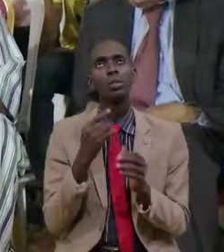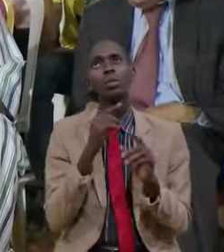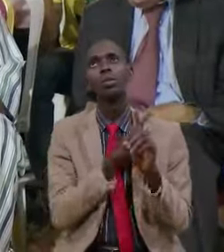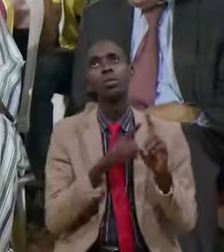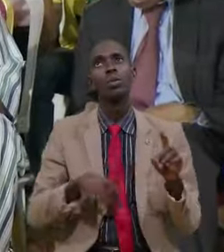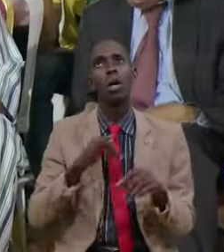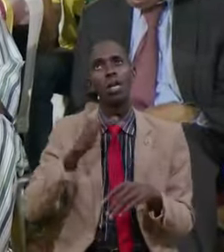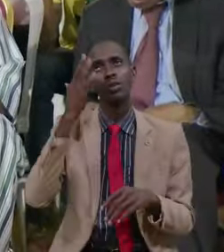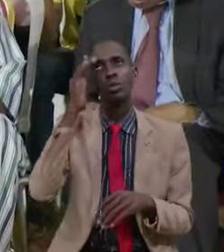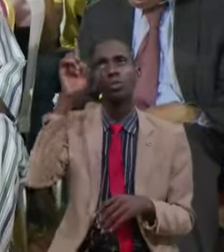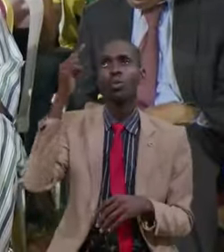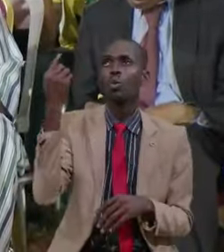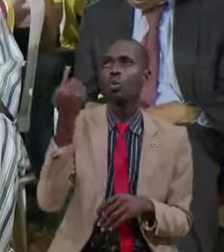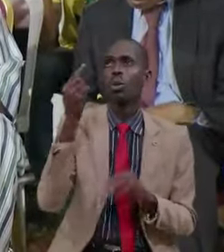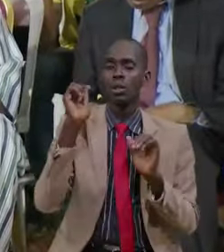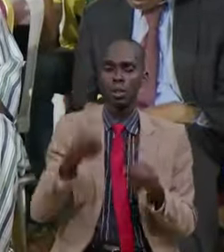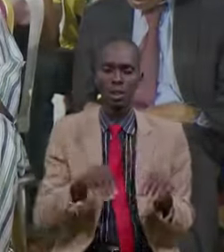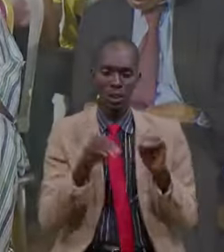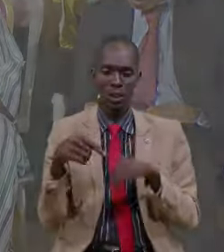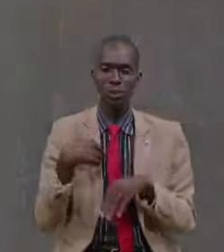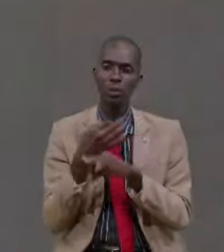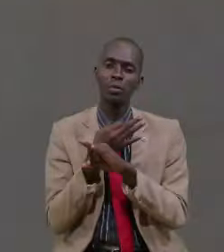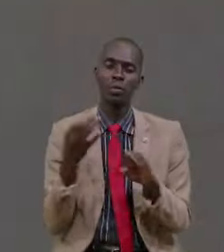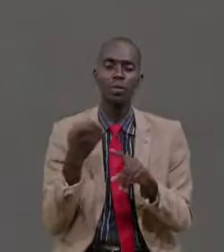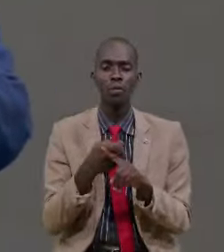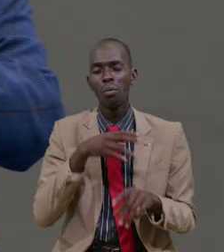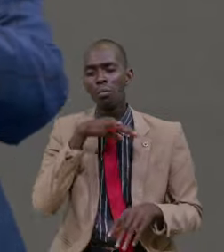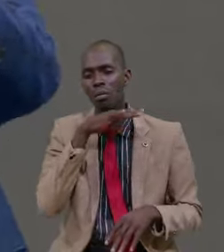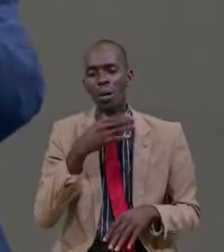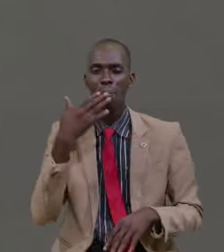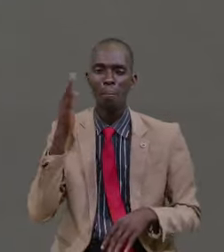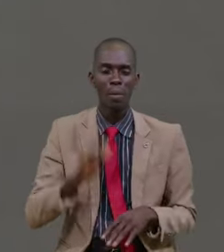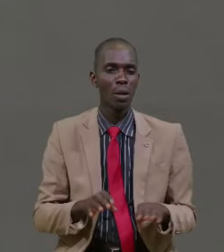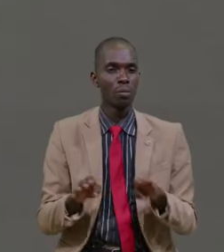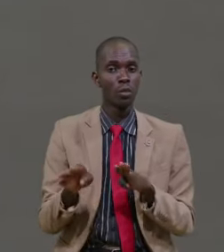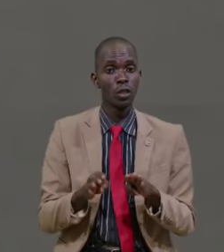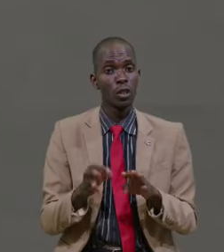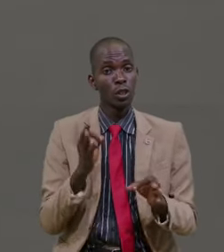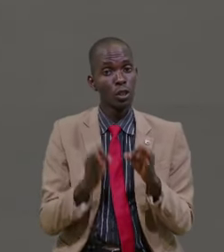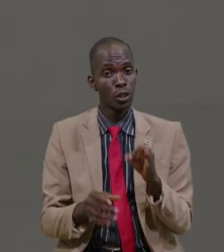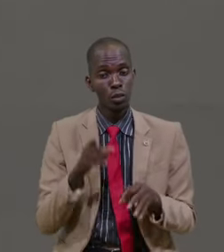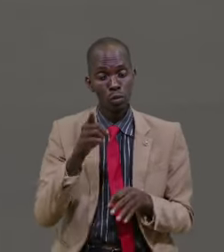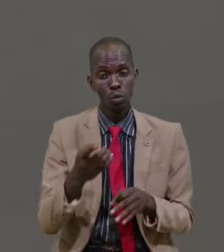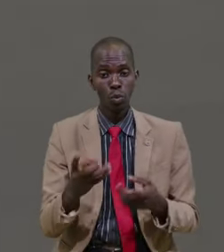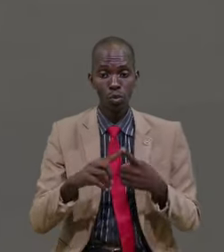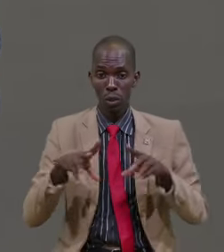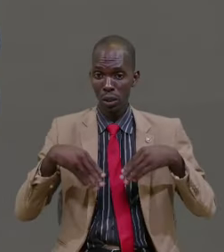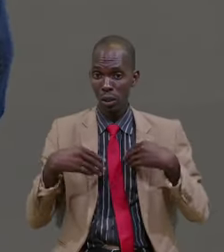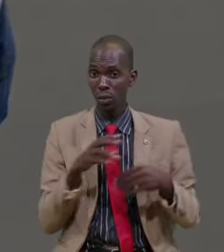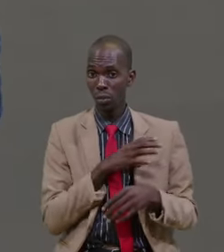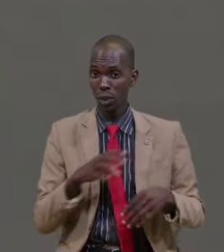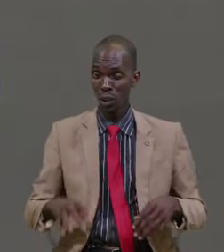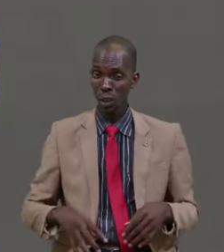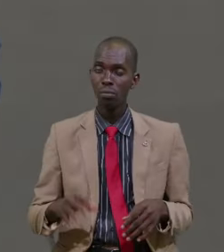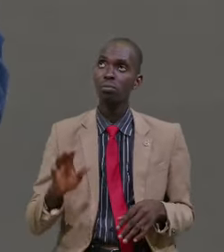from corruption, and here I come. If you're raising up your hand, please stand up wherever you are. Freedom has